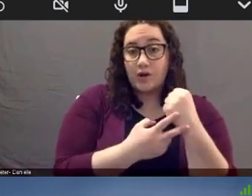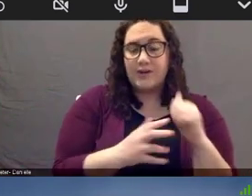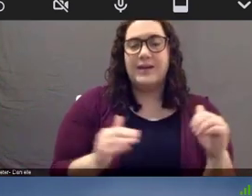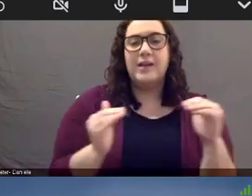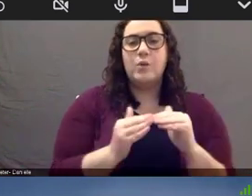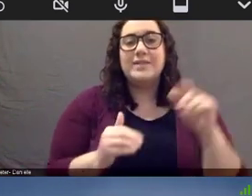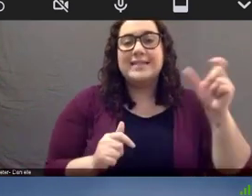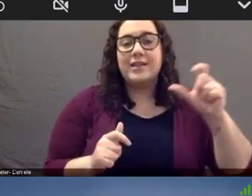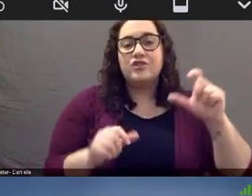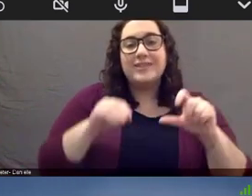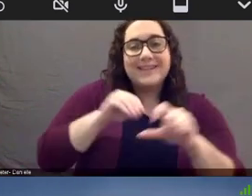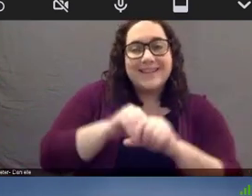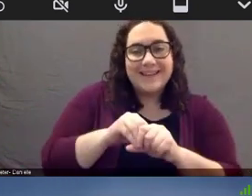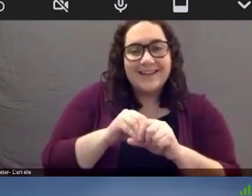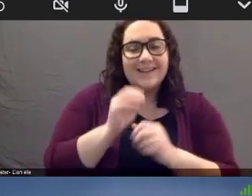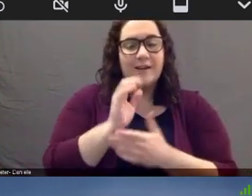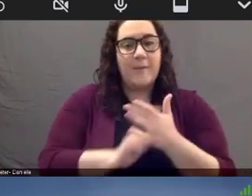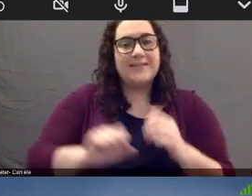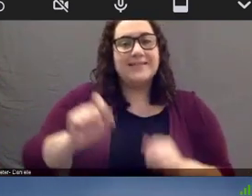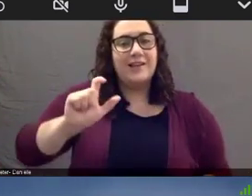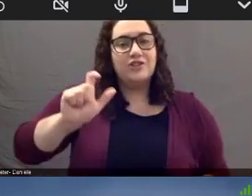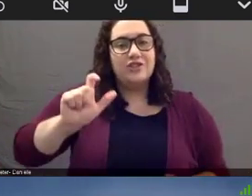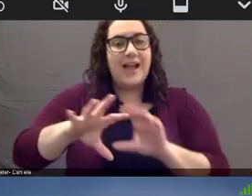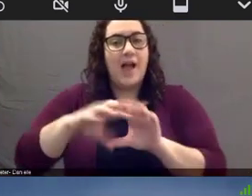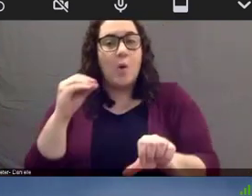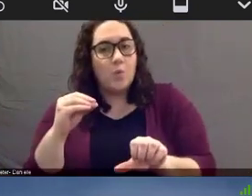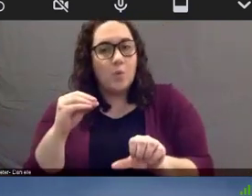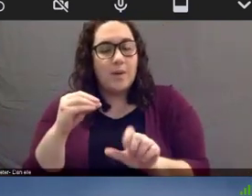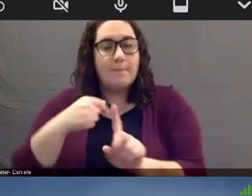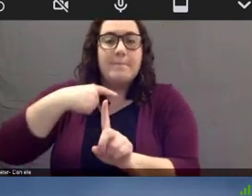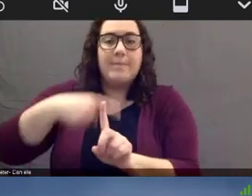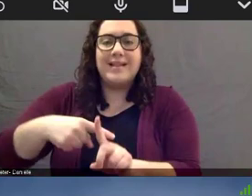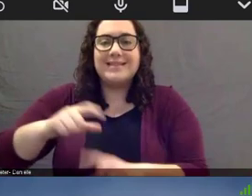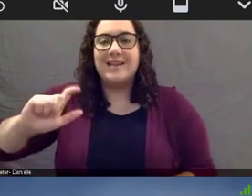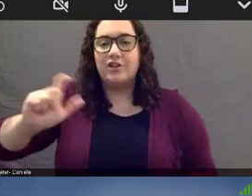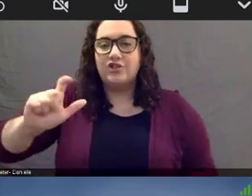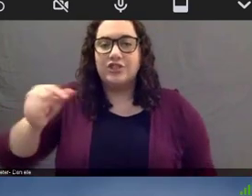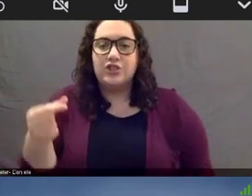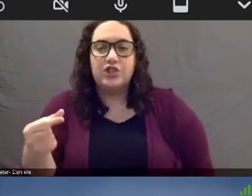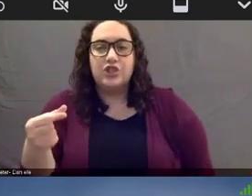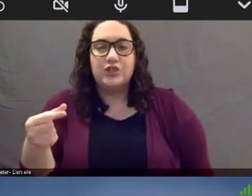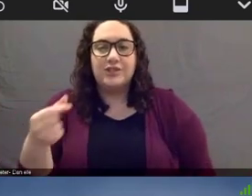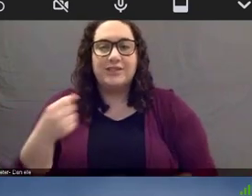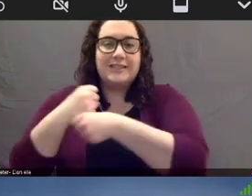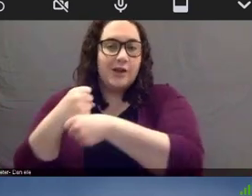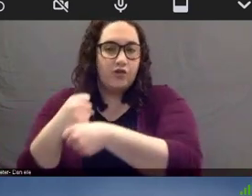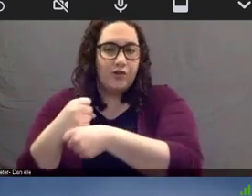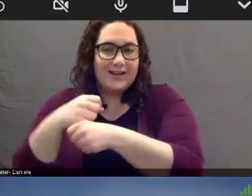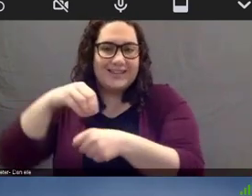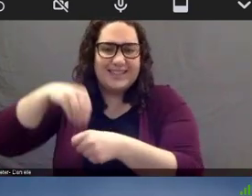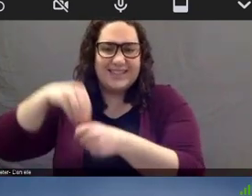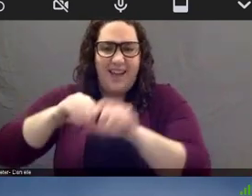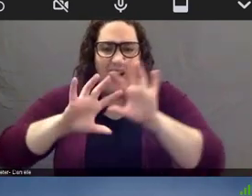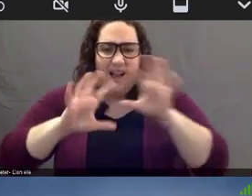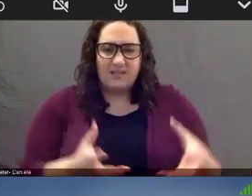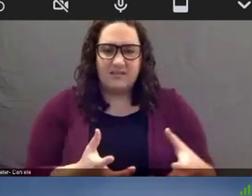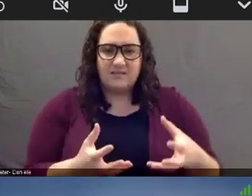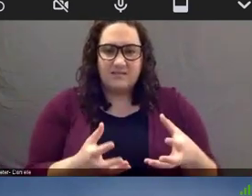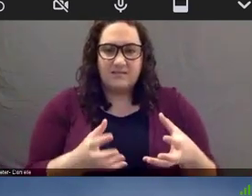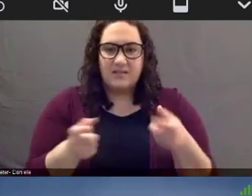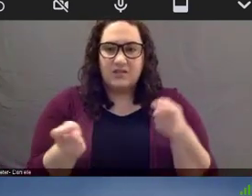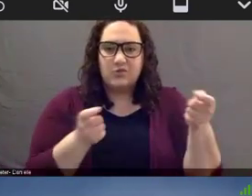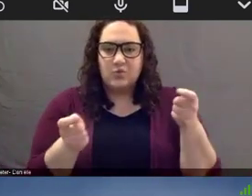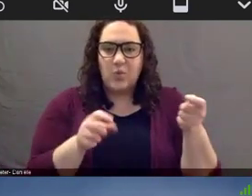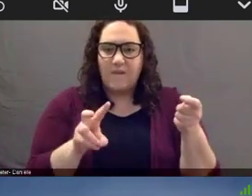generated inside of our control volume. But then we also started to look at, certainly for heat exchangers, the